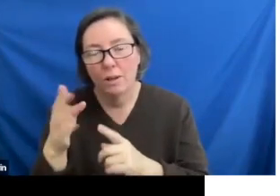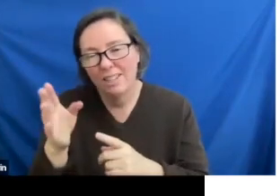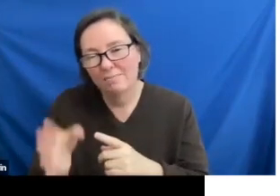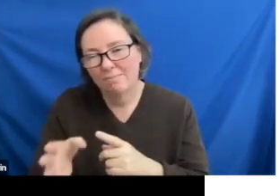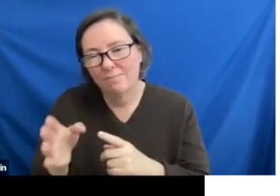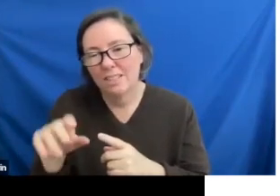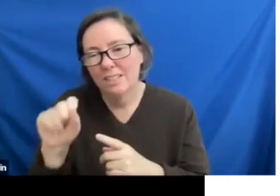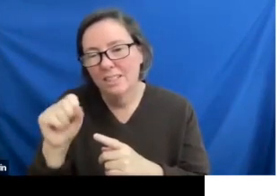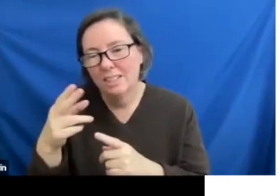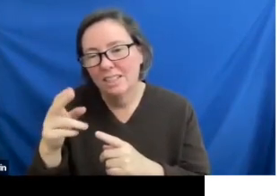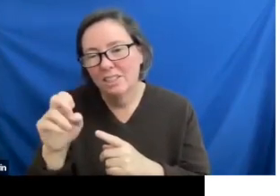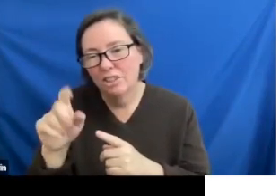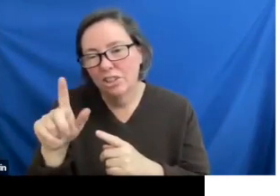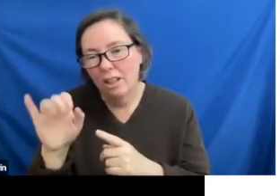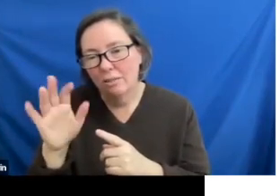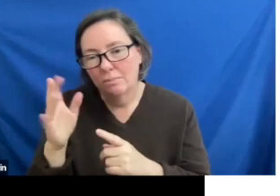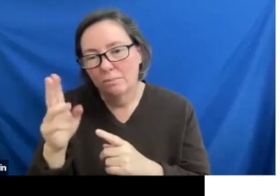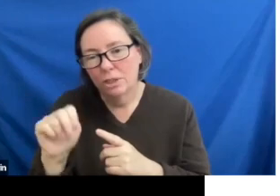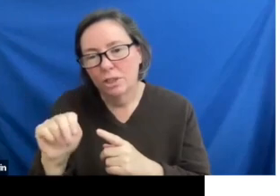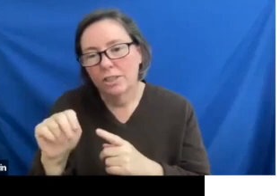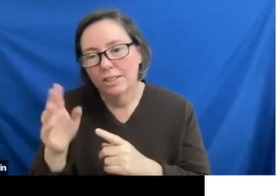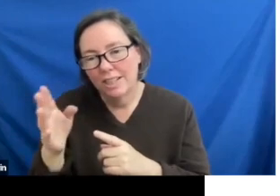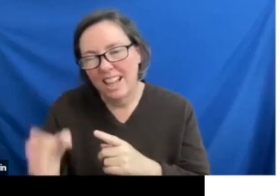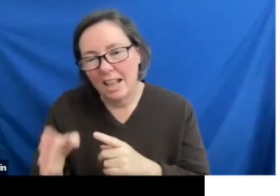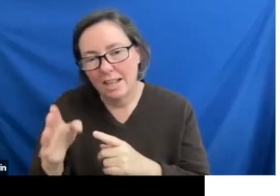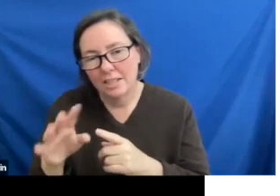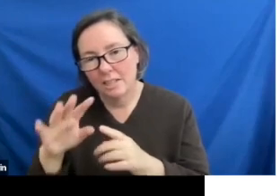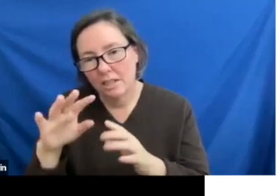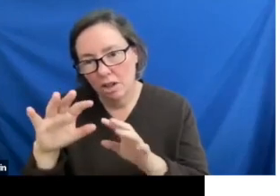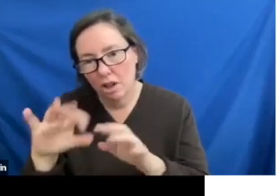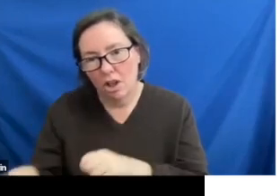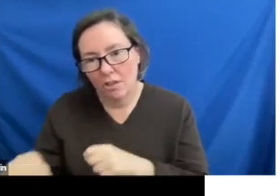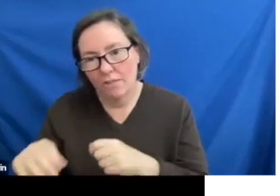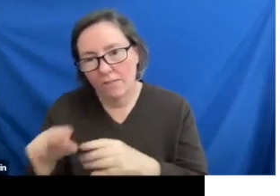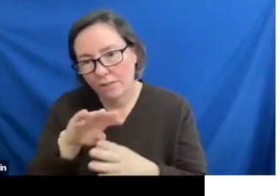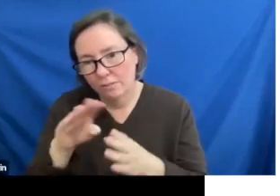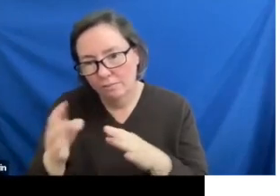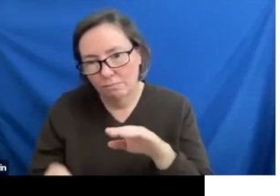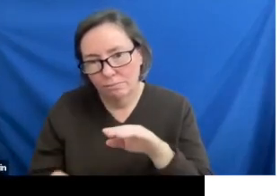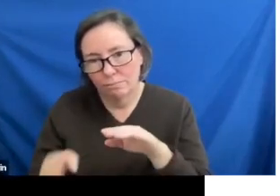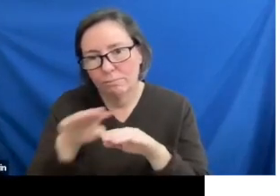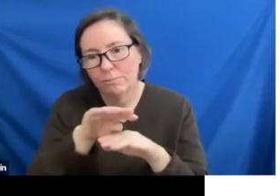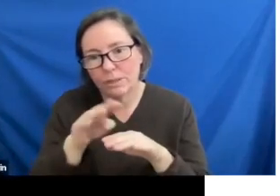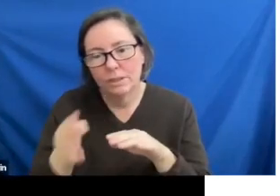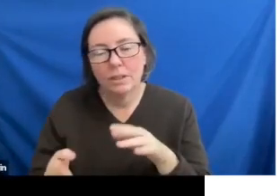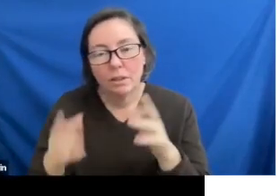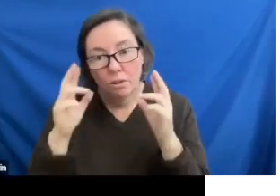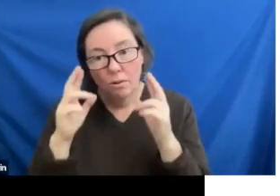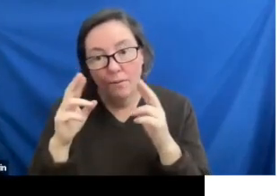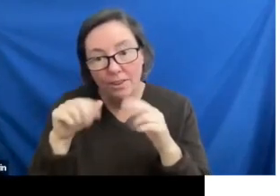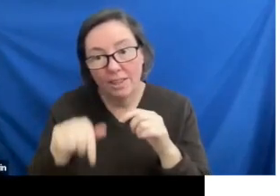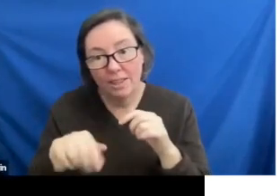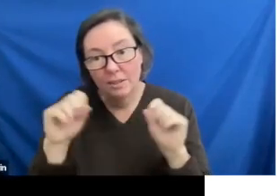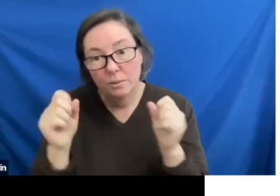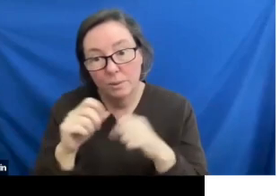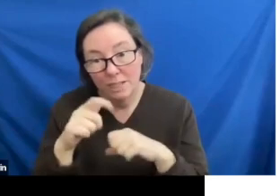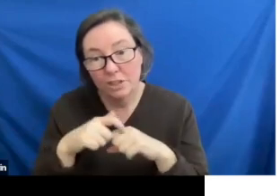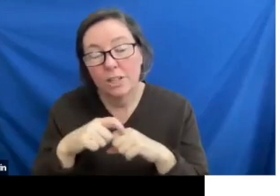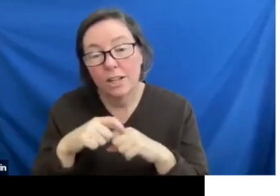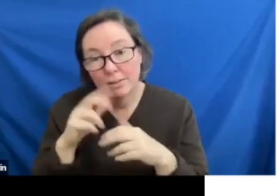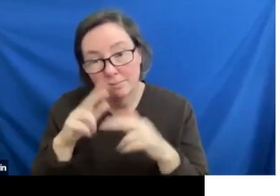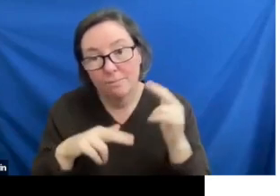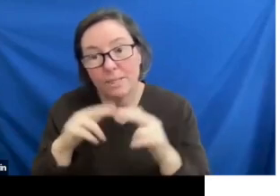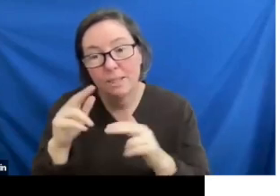is something that is doable. We'll hopefully have that built by winter. We're looking at a couple